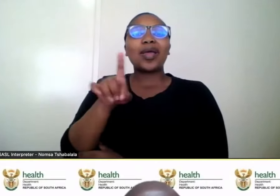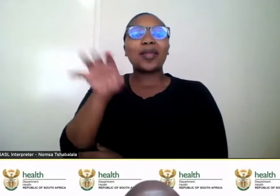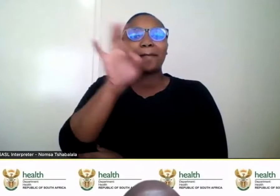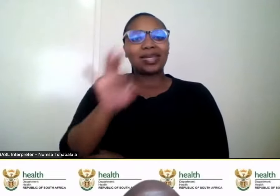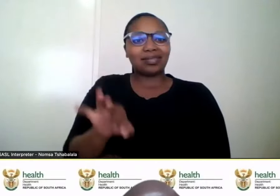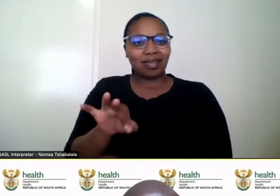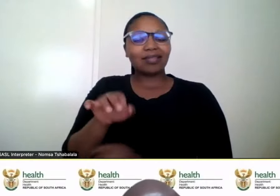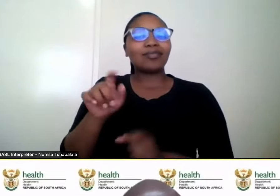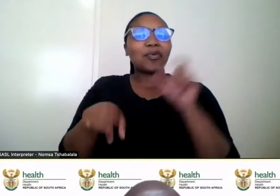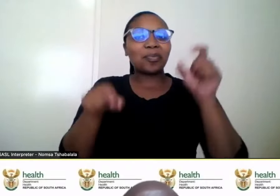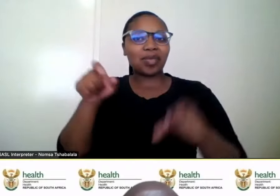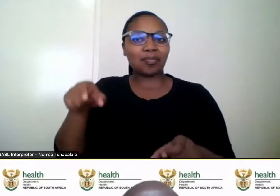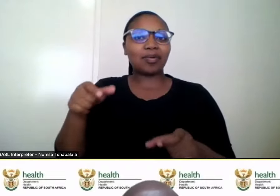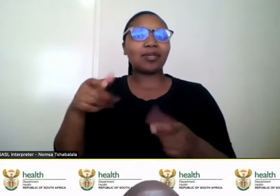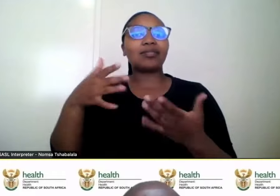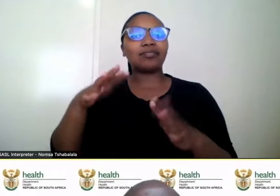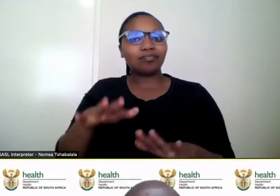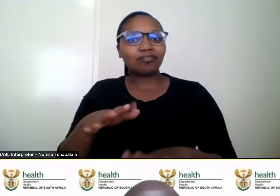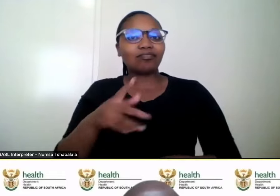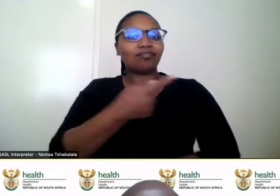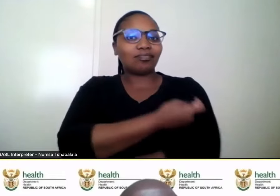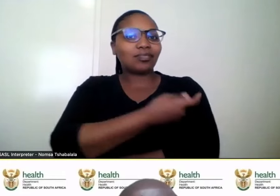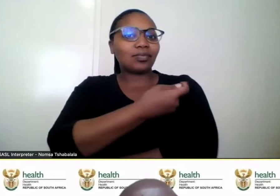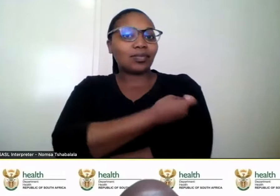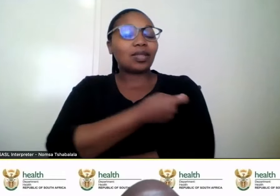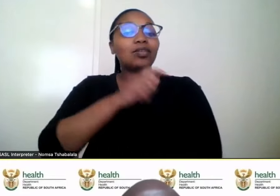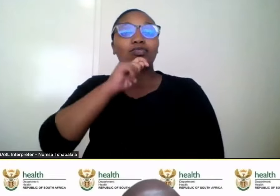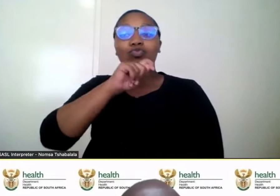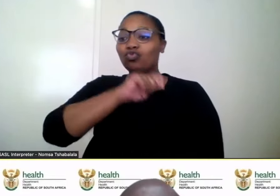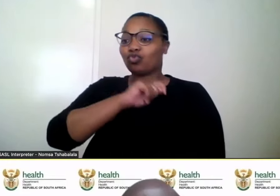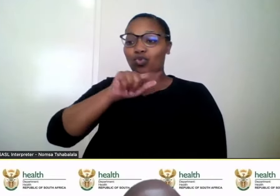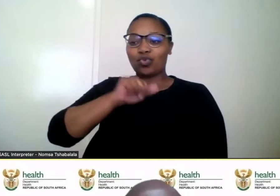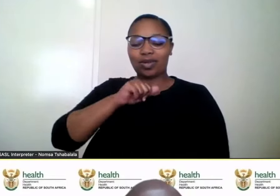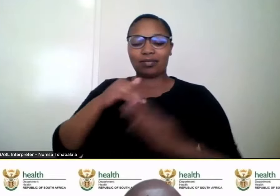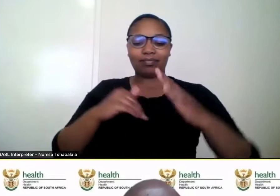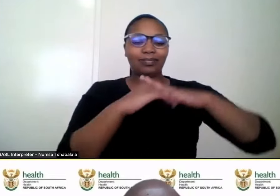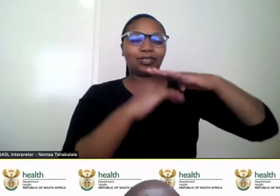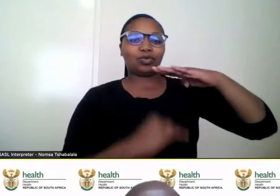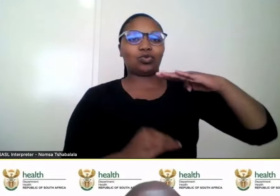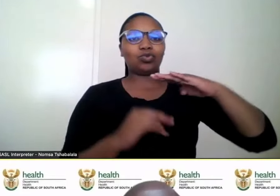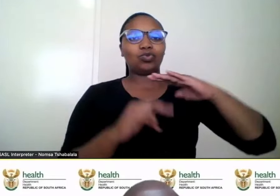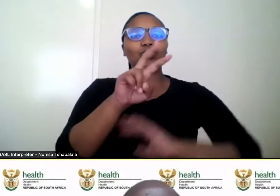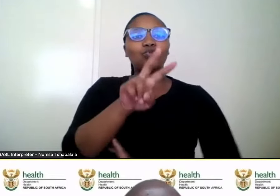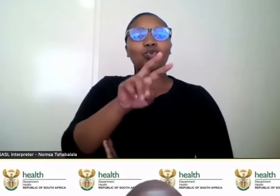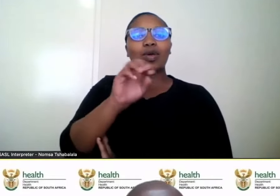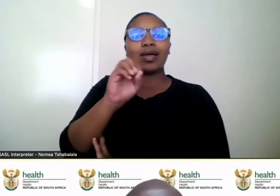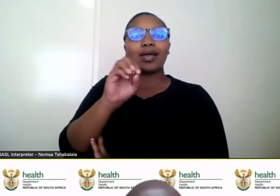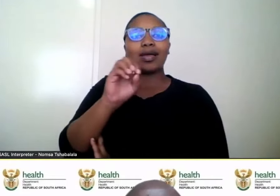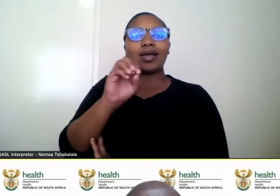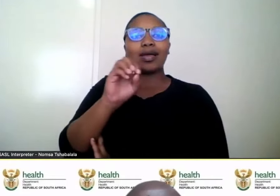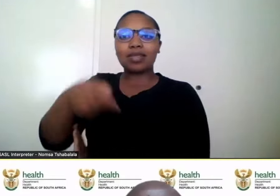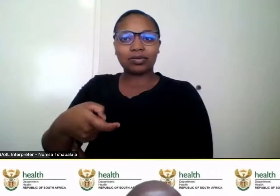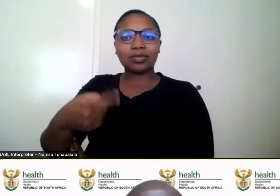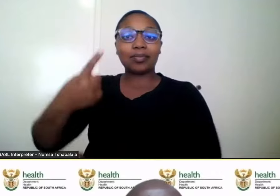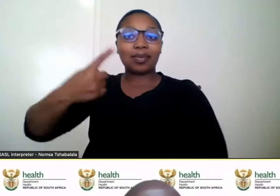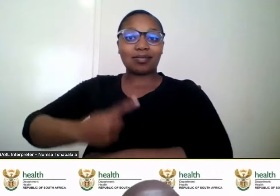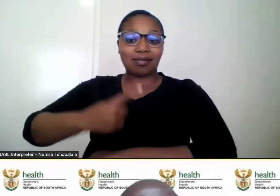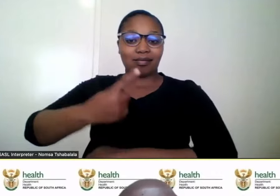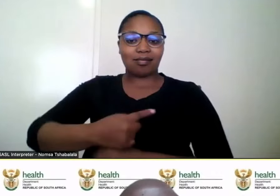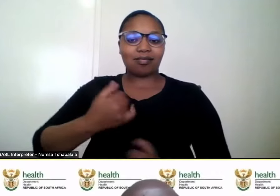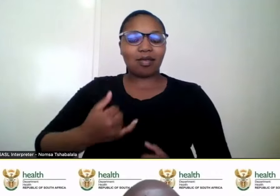numbers have been reducing. We are far below 200,000 per day now. We're struggling even to